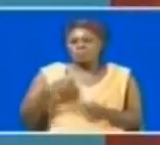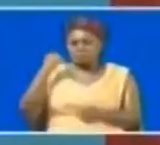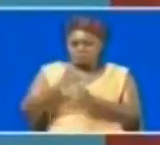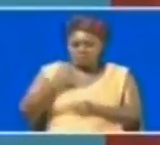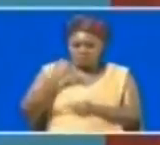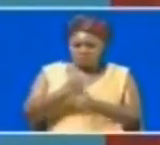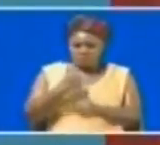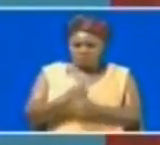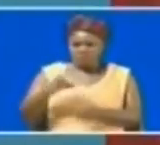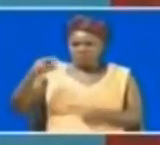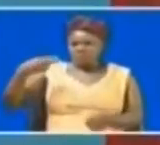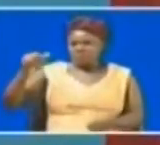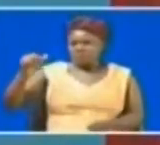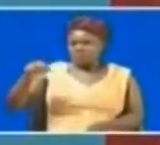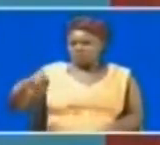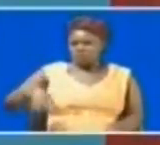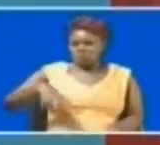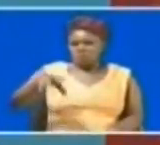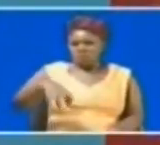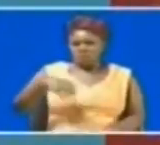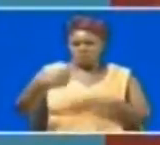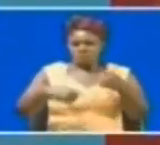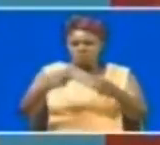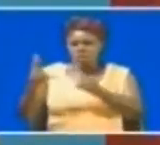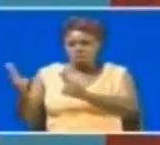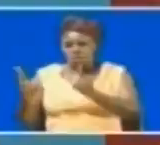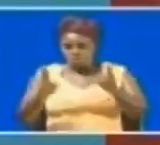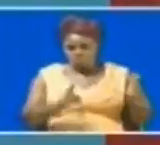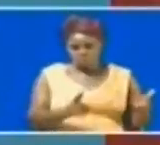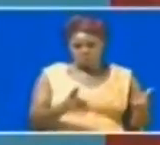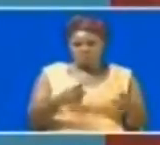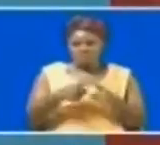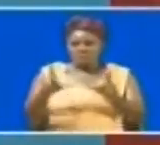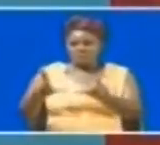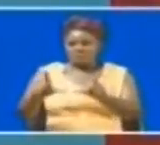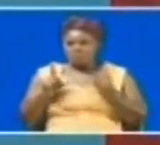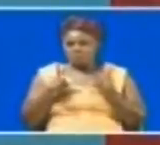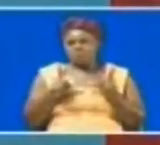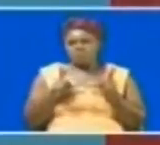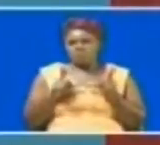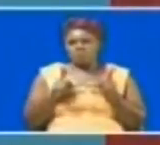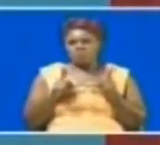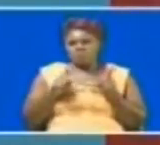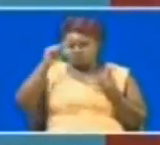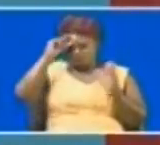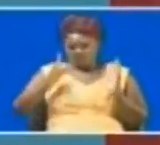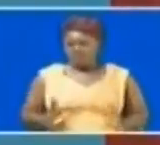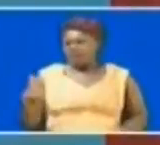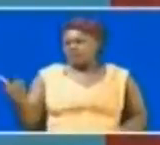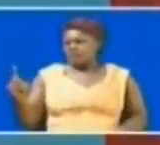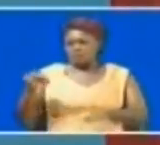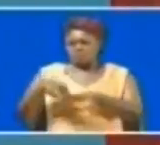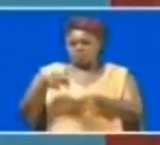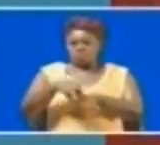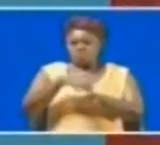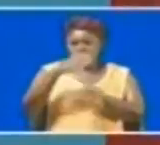Operations at Chandarana Food Plus supermarkets continued as normal despite the revocation of its license by Nairobi Governor Mike Sonko